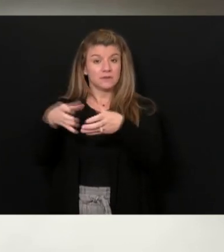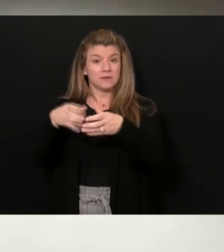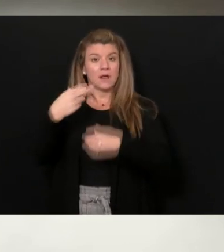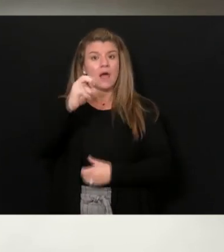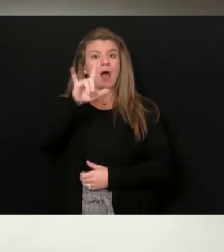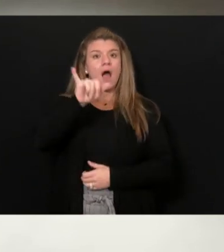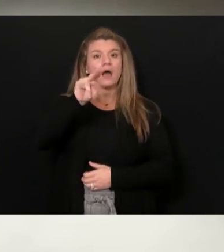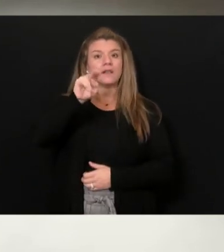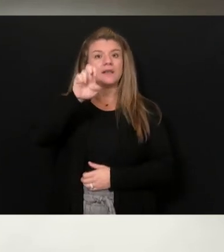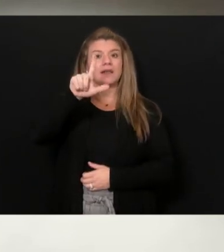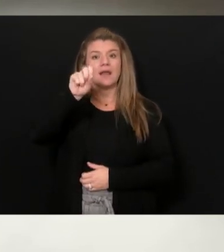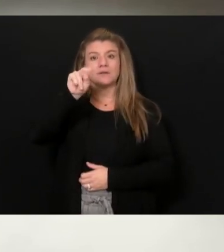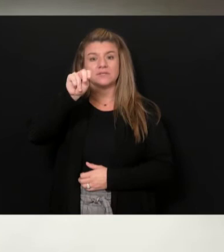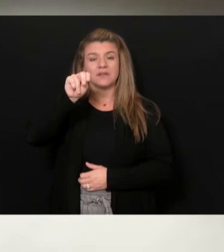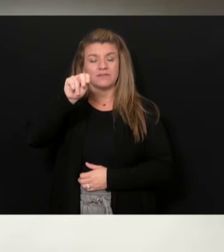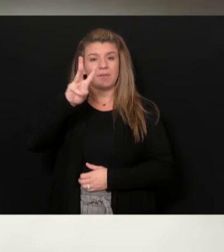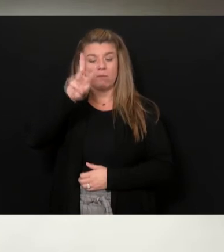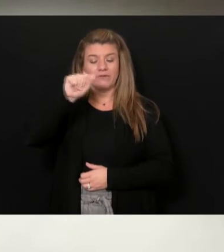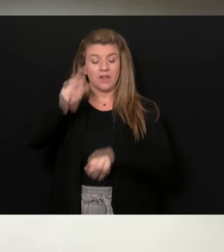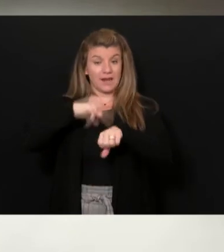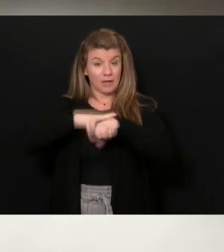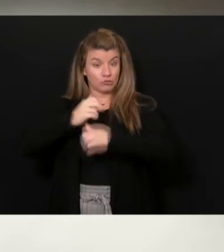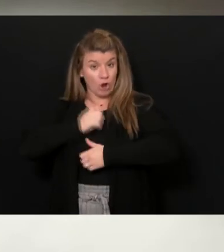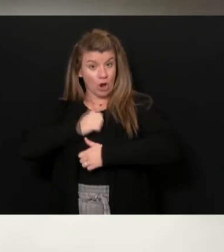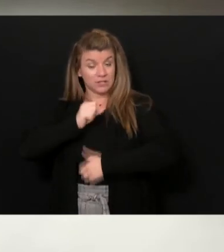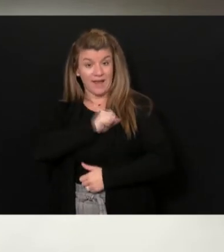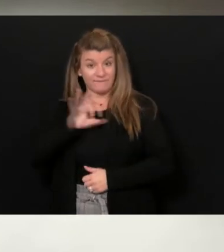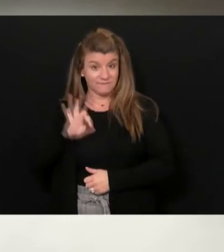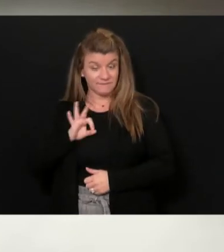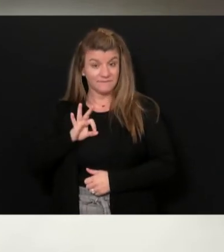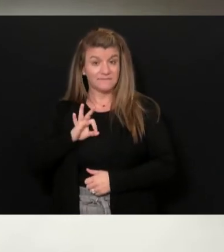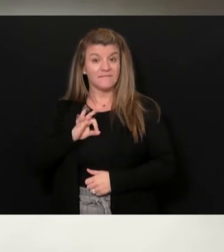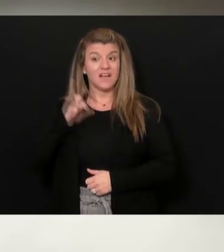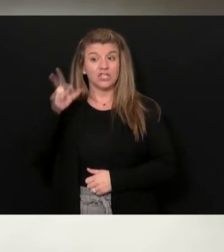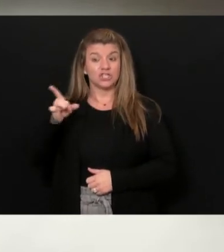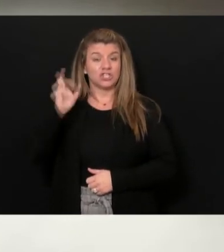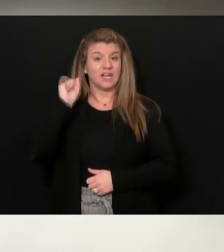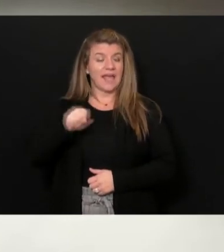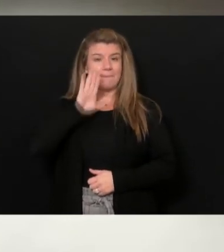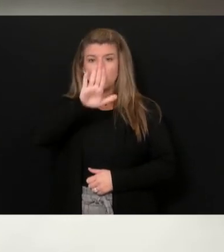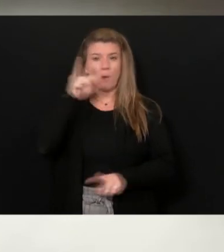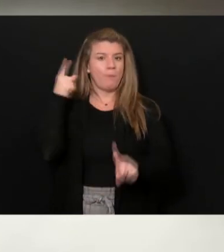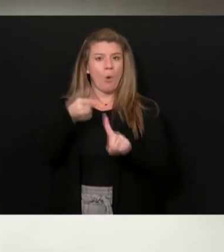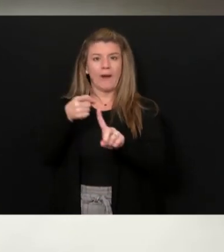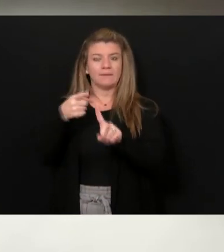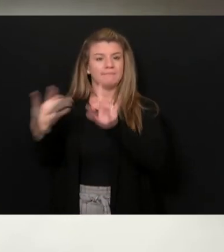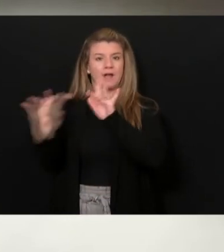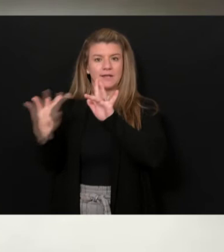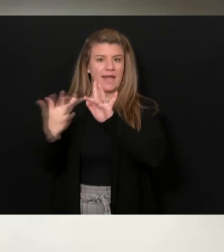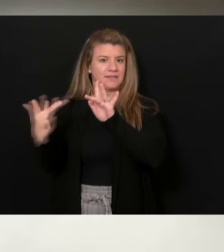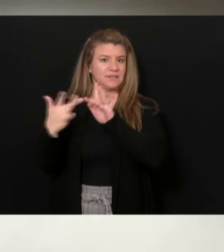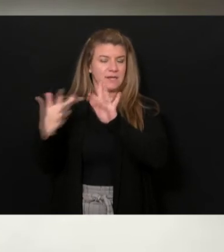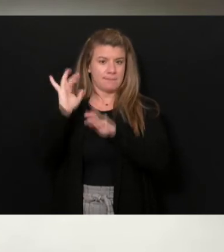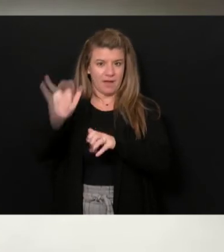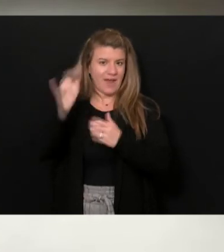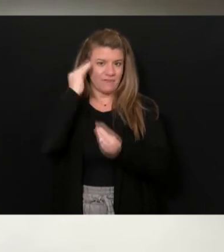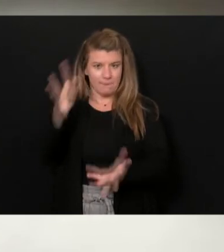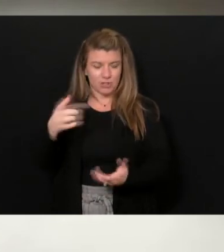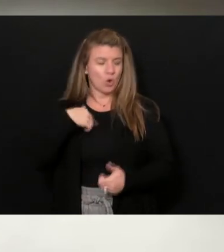Nelson from our West Virginia National Guard staff can be your point of conduit on that, and